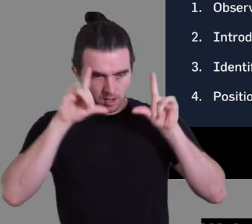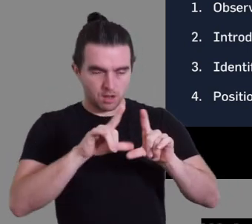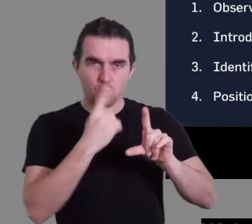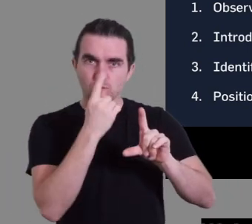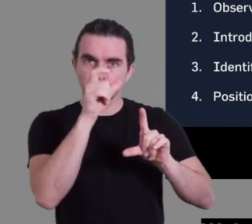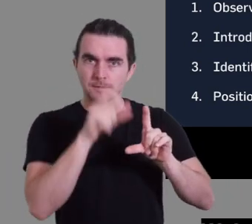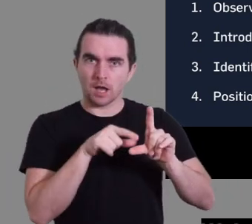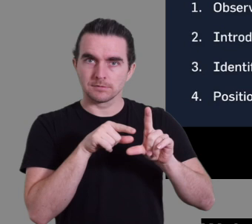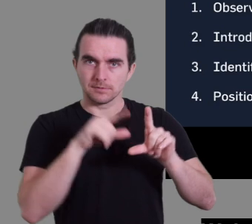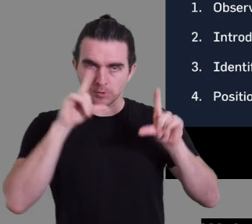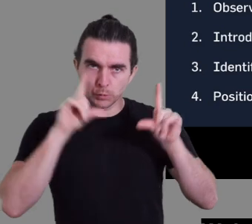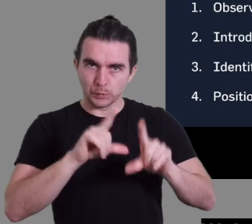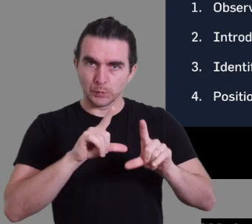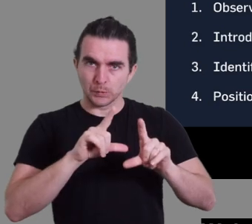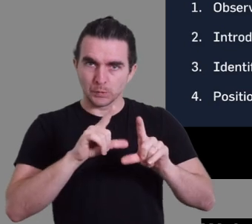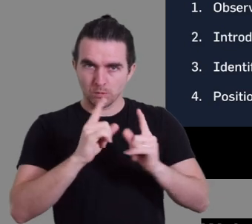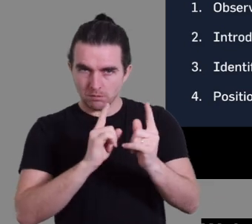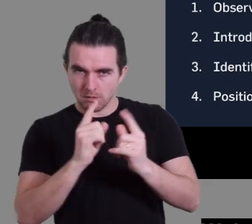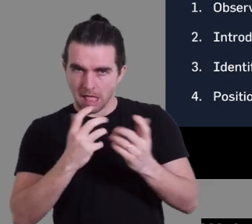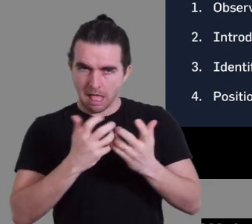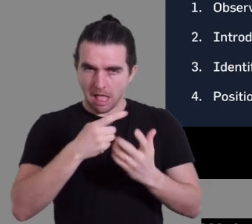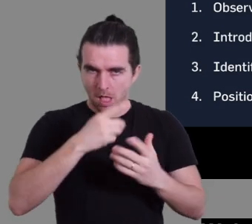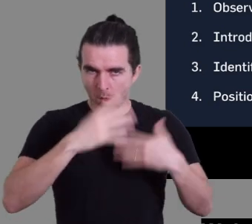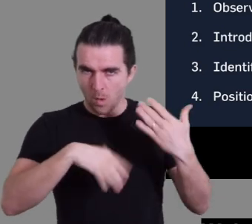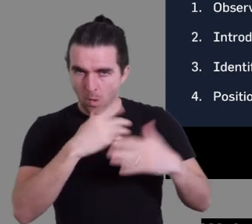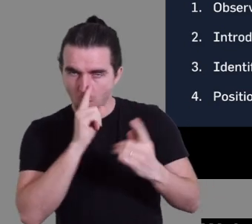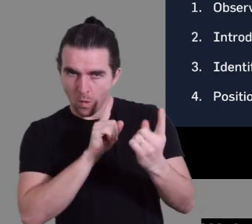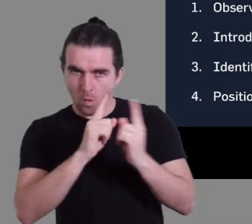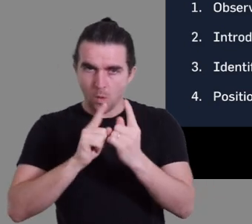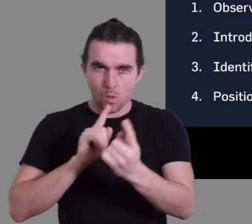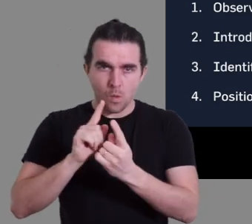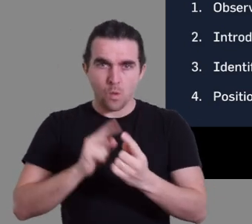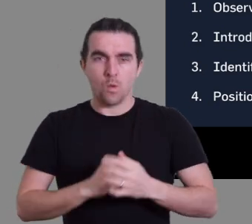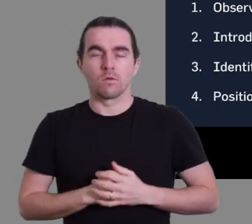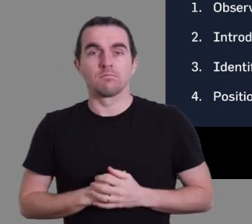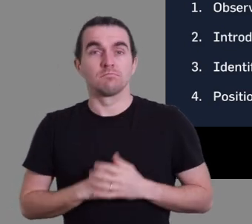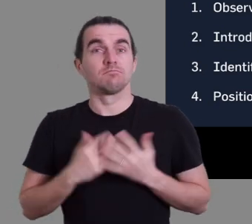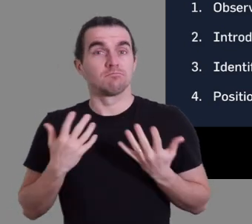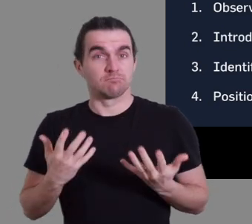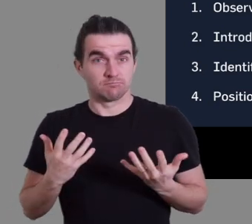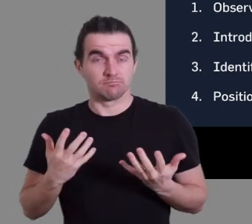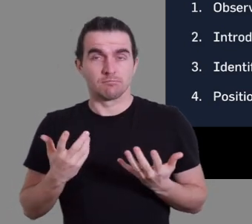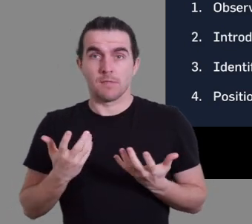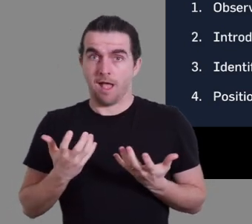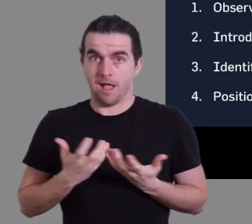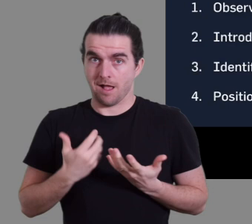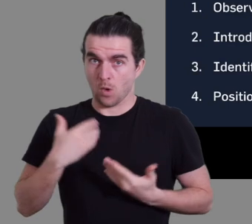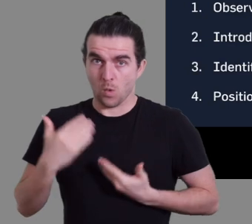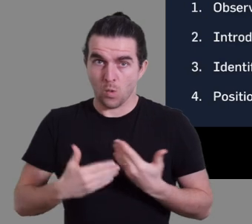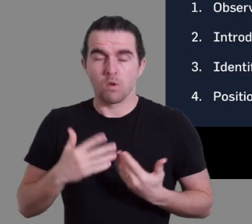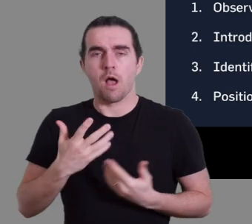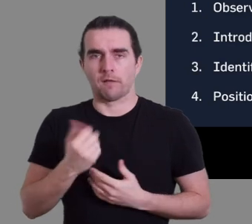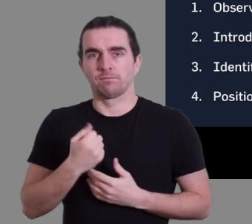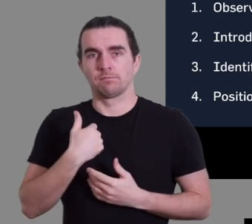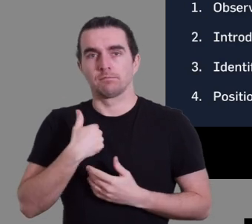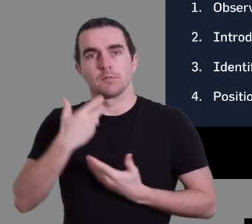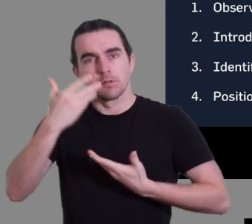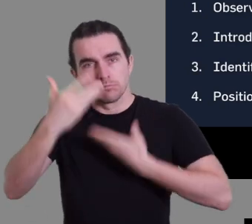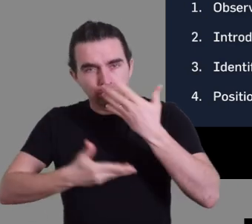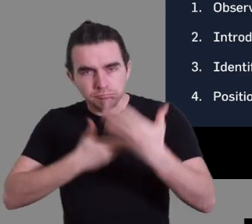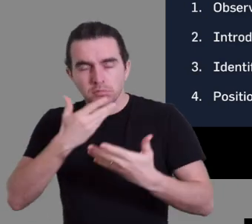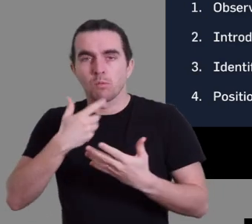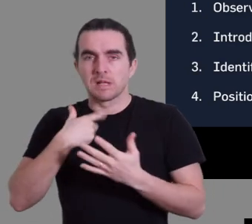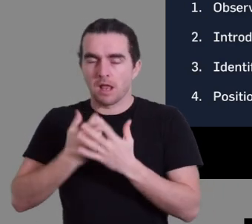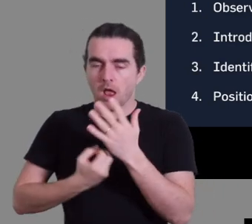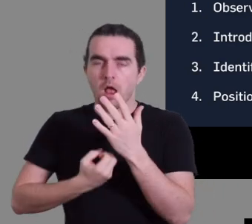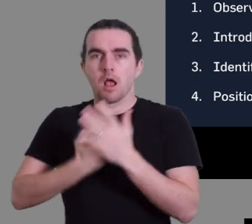in and look at the individual duel. And in doing that, we're going to have an introduction to what